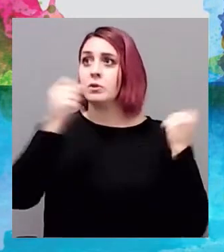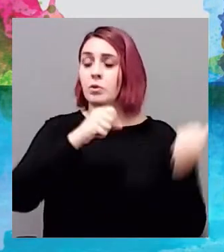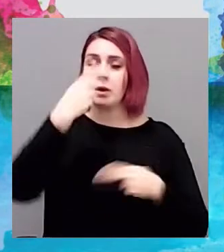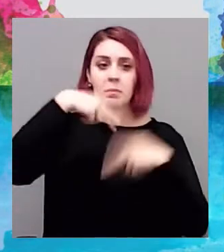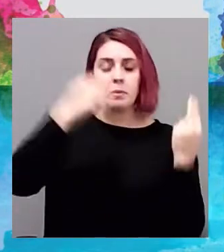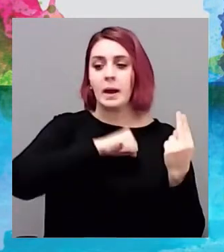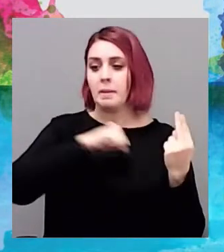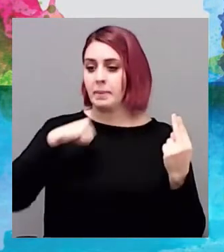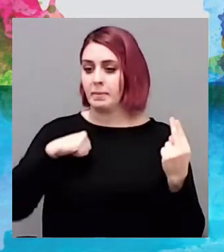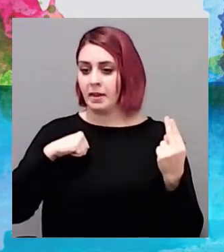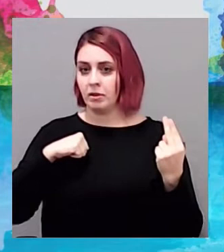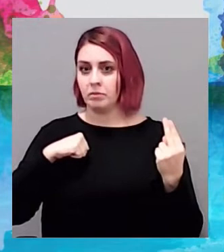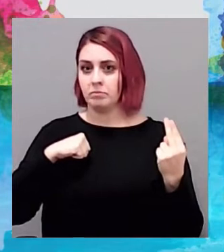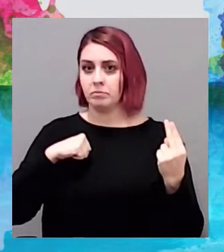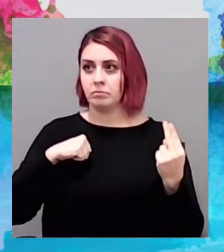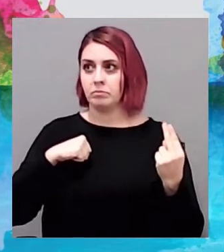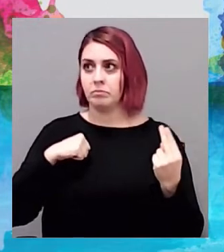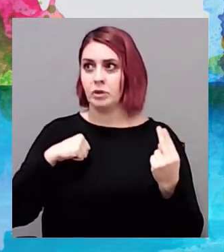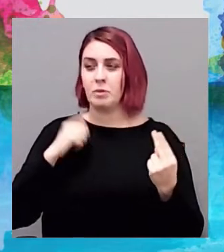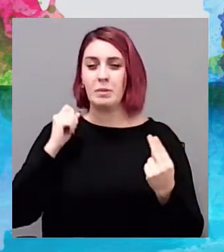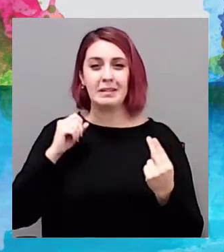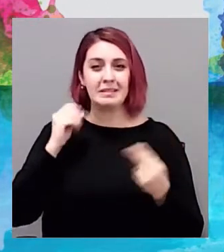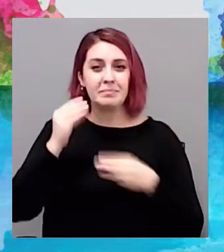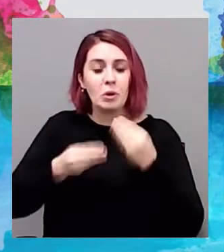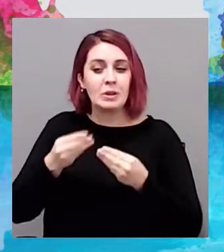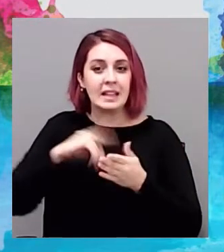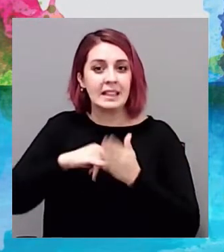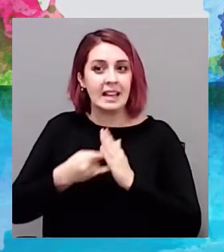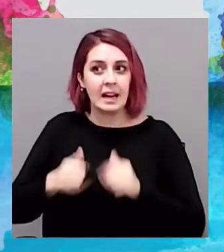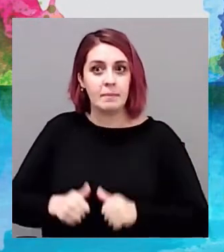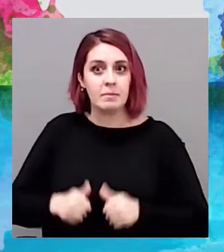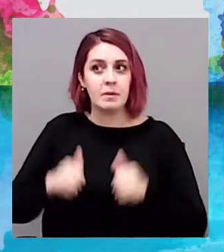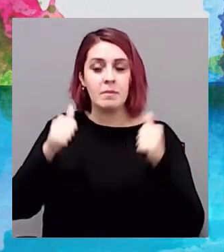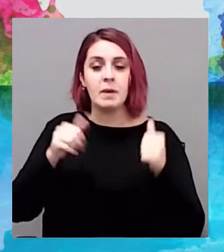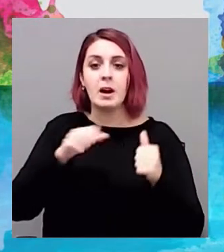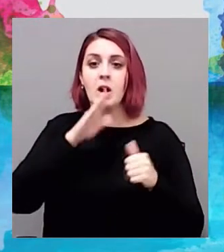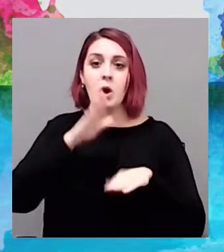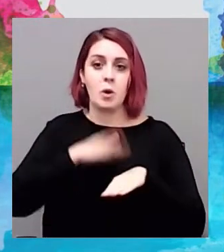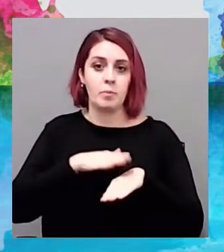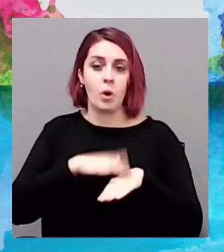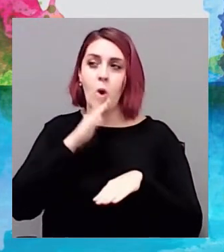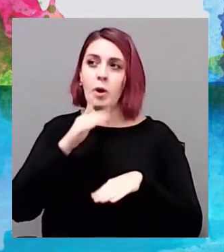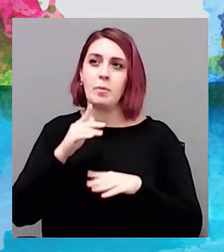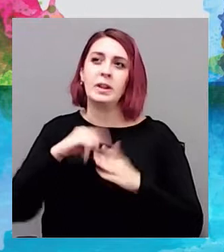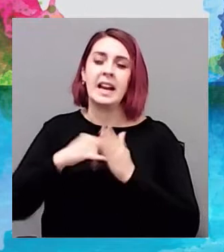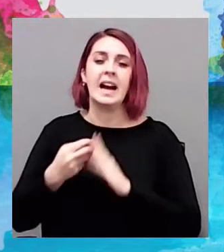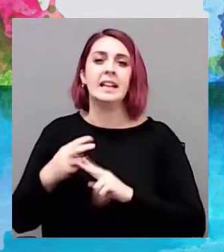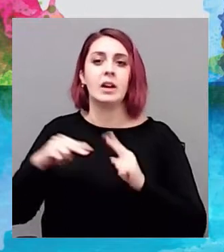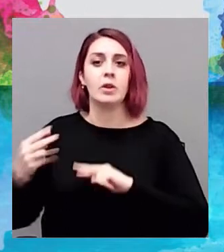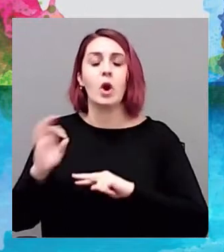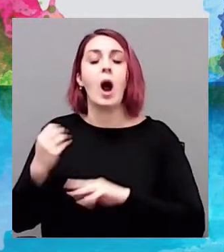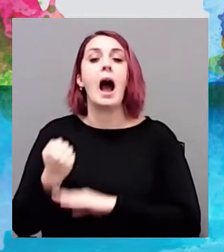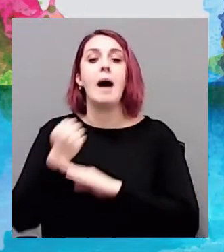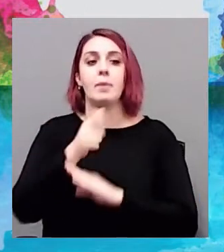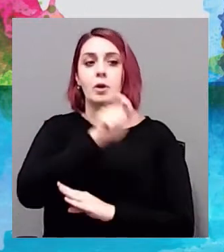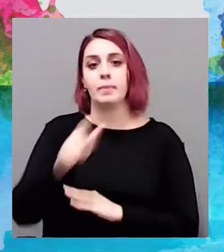in private and public institutions, and why they're using this technique of translation or this support